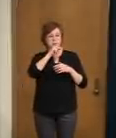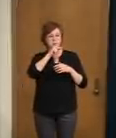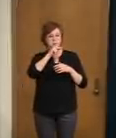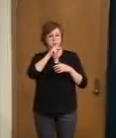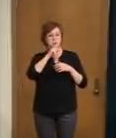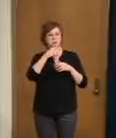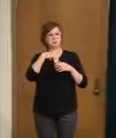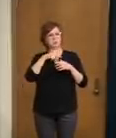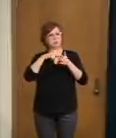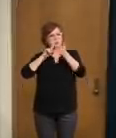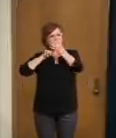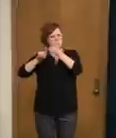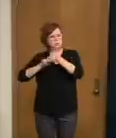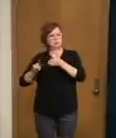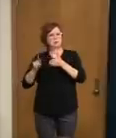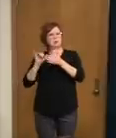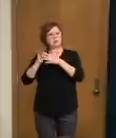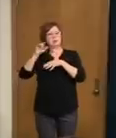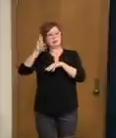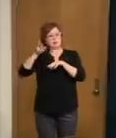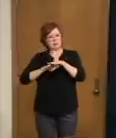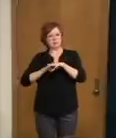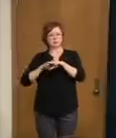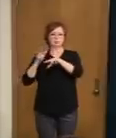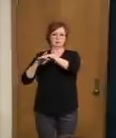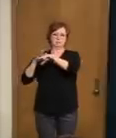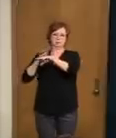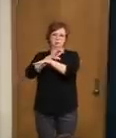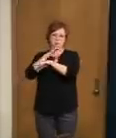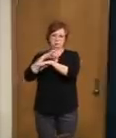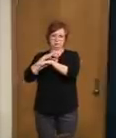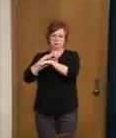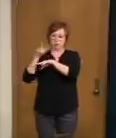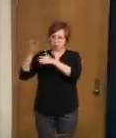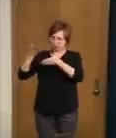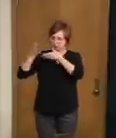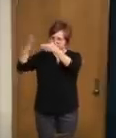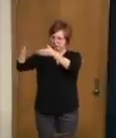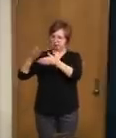Advisory Committee on Immunization recommendations for the COVID-19